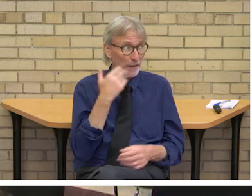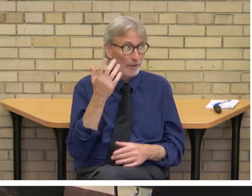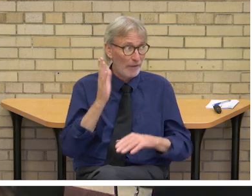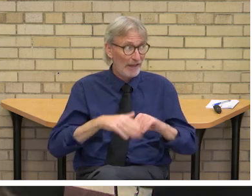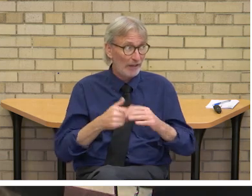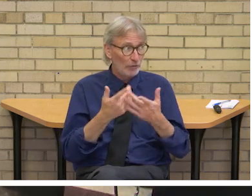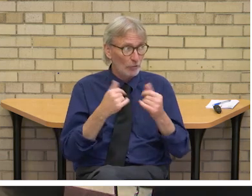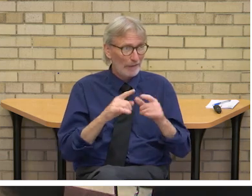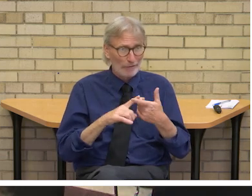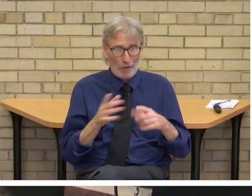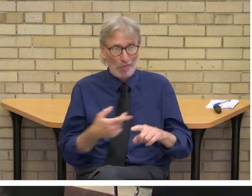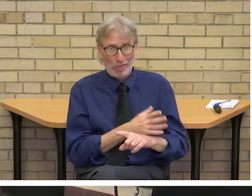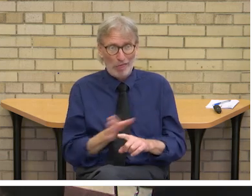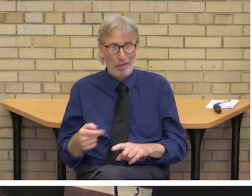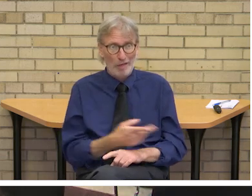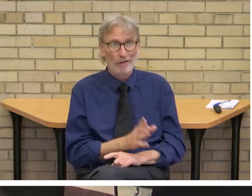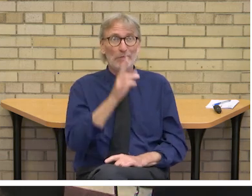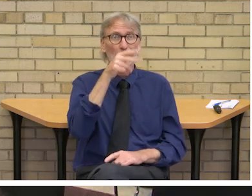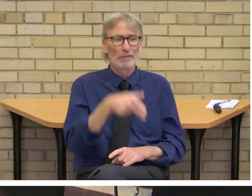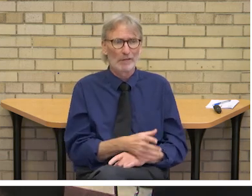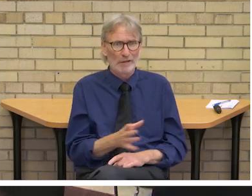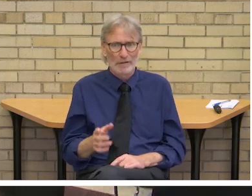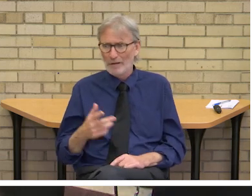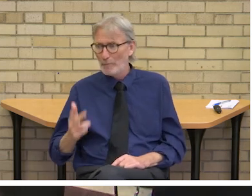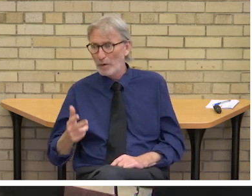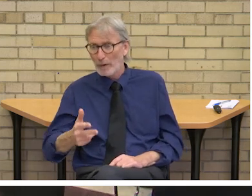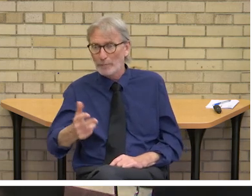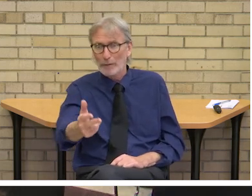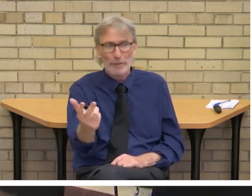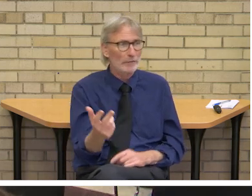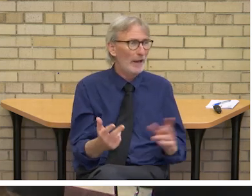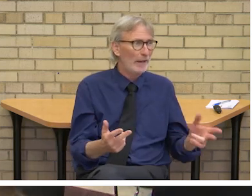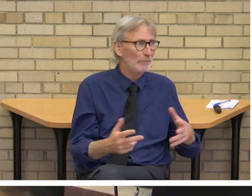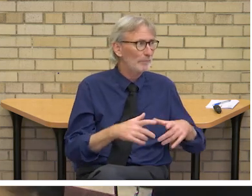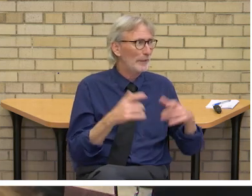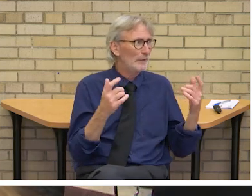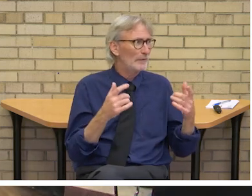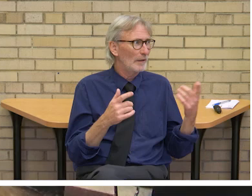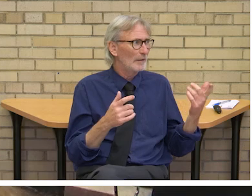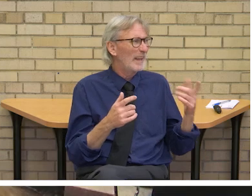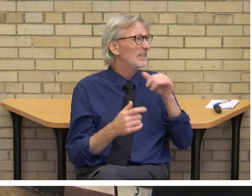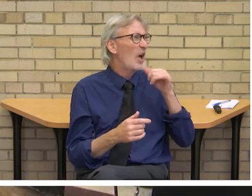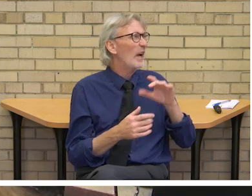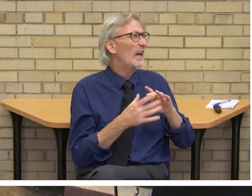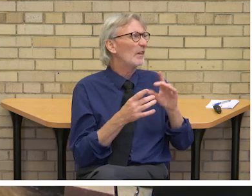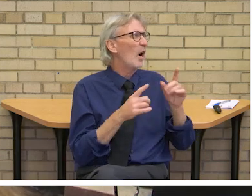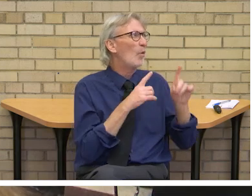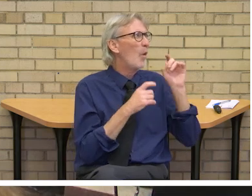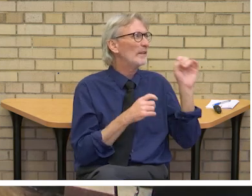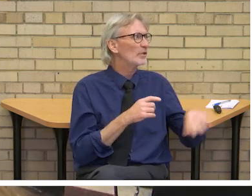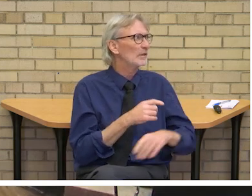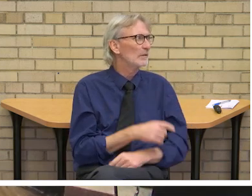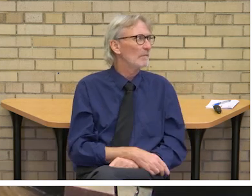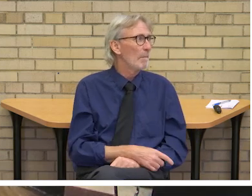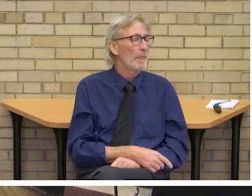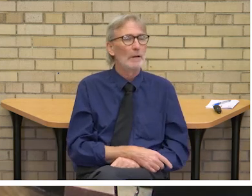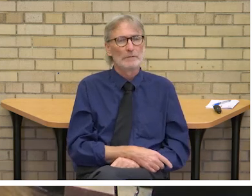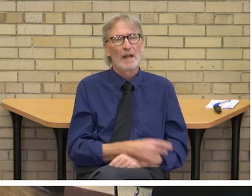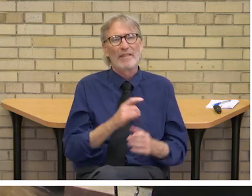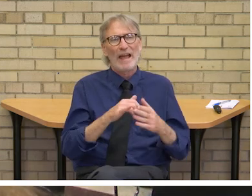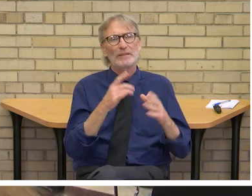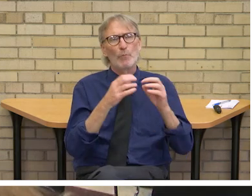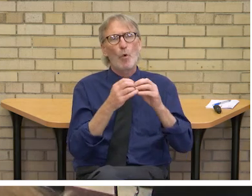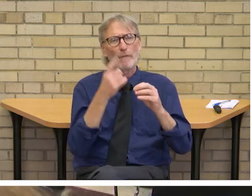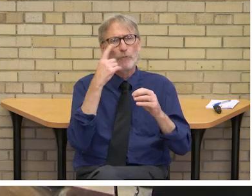trying to maneuver through parked cars, pit buses, and other large vehicles. Not a question, just a comment. And I think this is, again, more for the